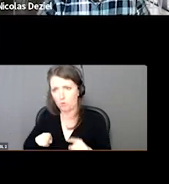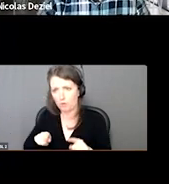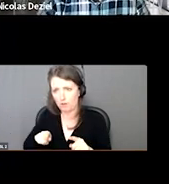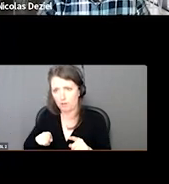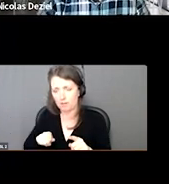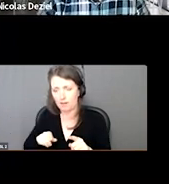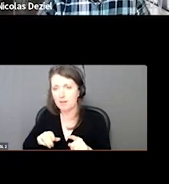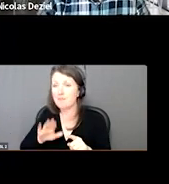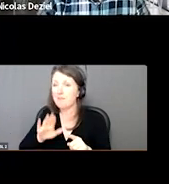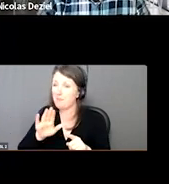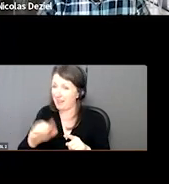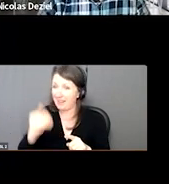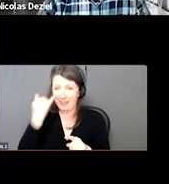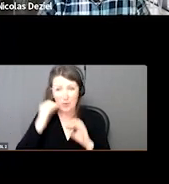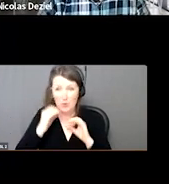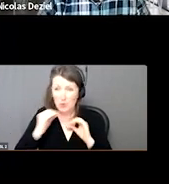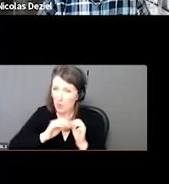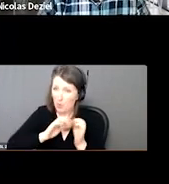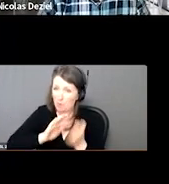answered your question.